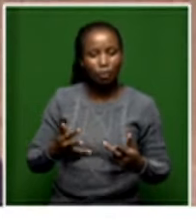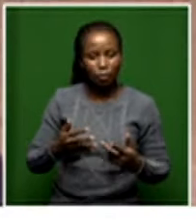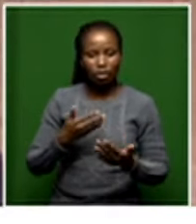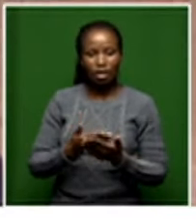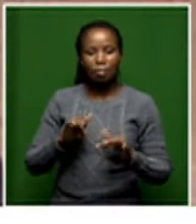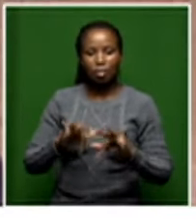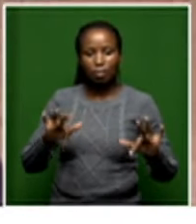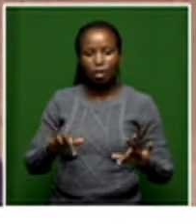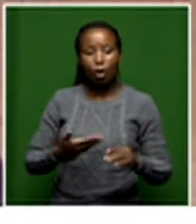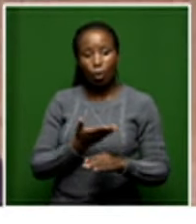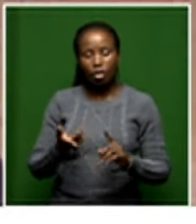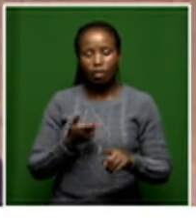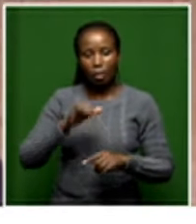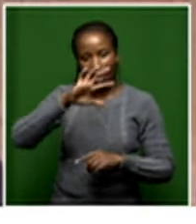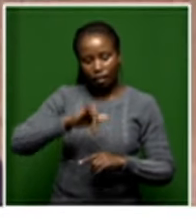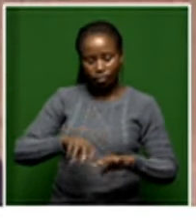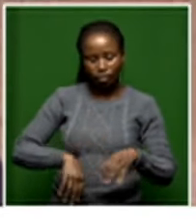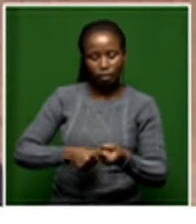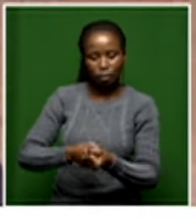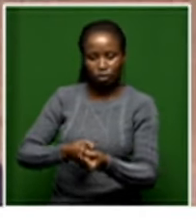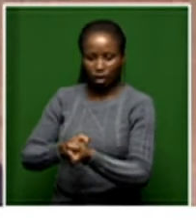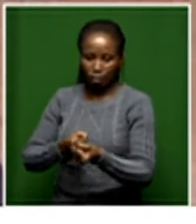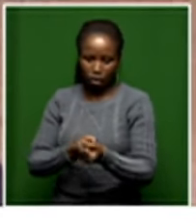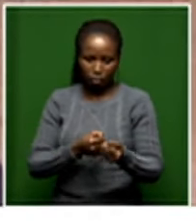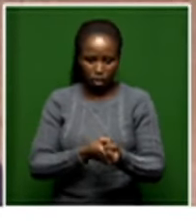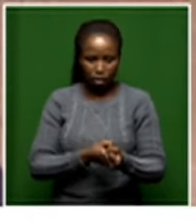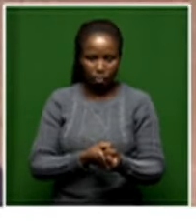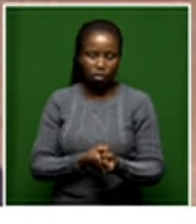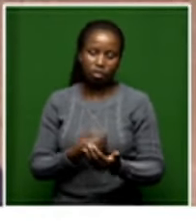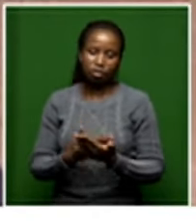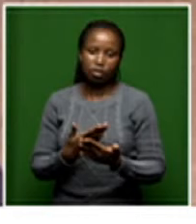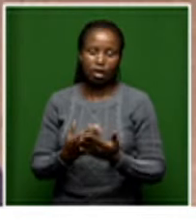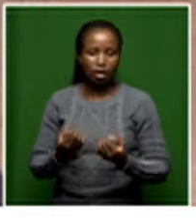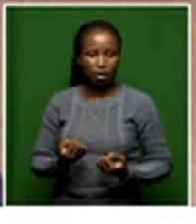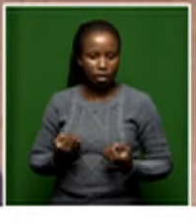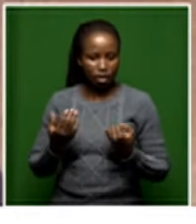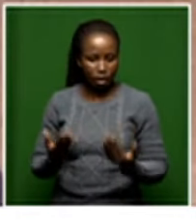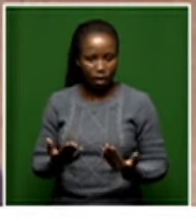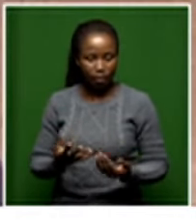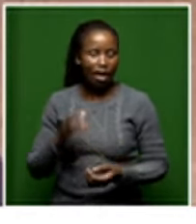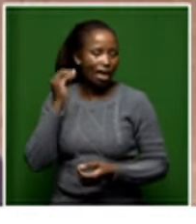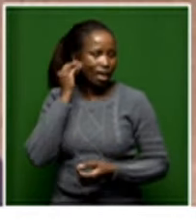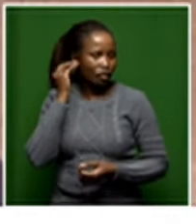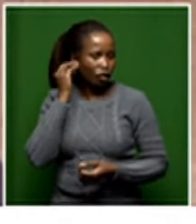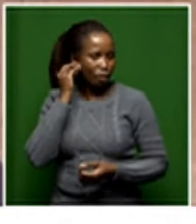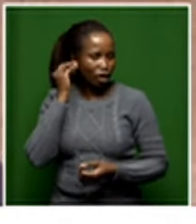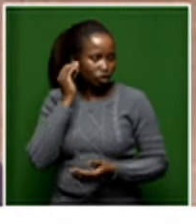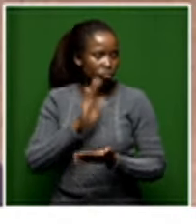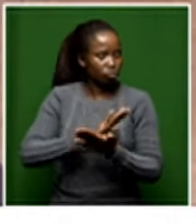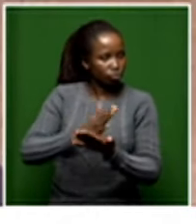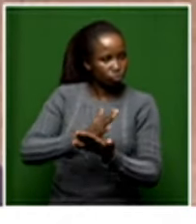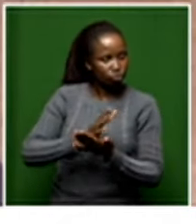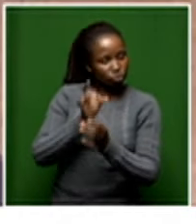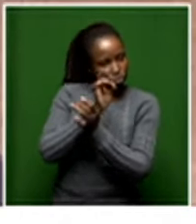at large. Our broader perspective is to really provide reliable and useful information that promotes the African